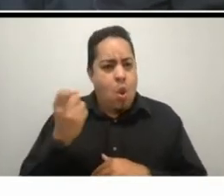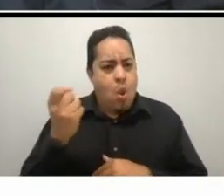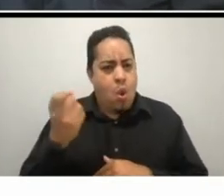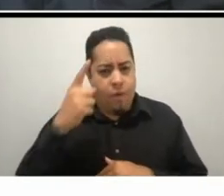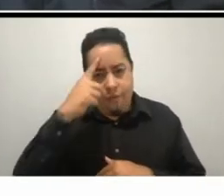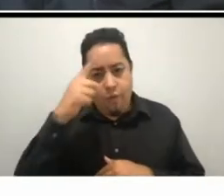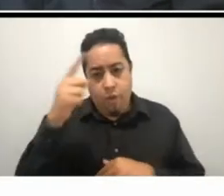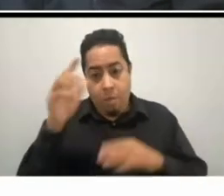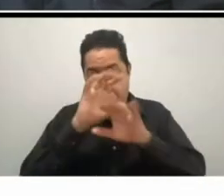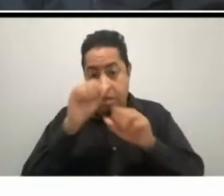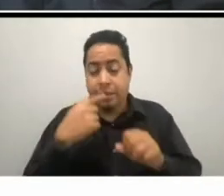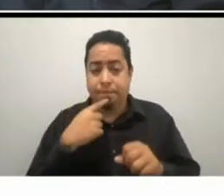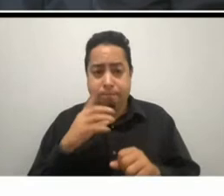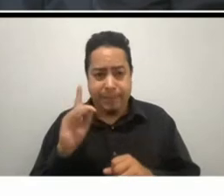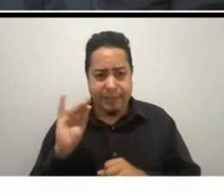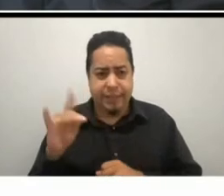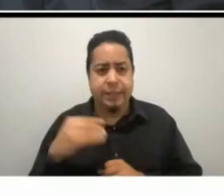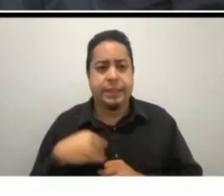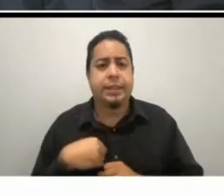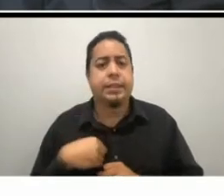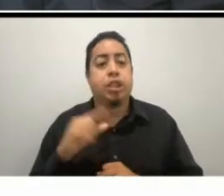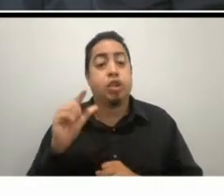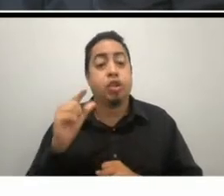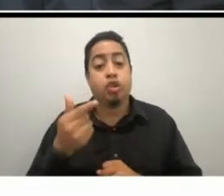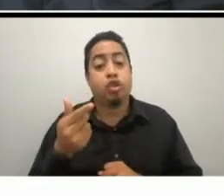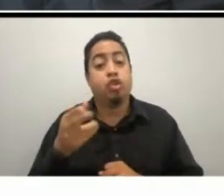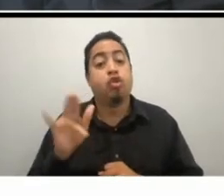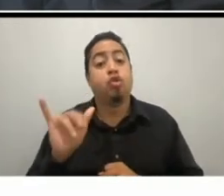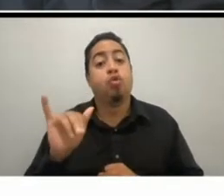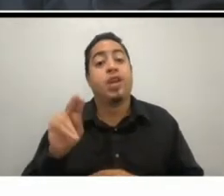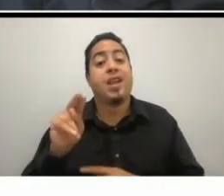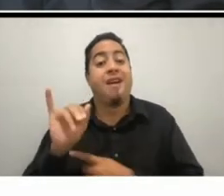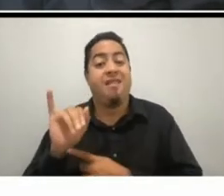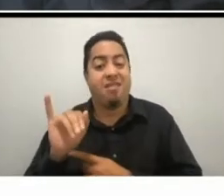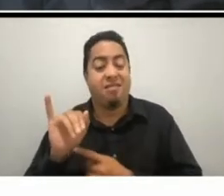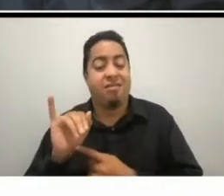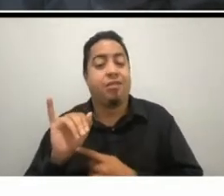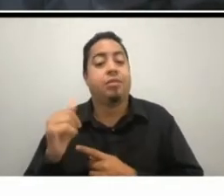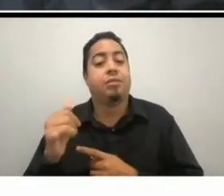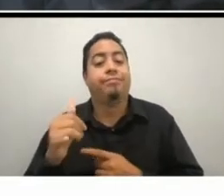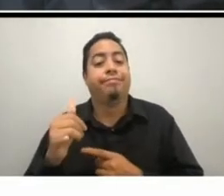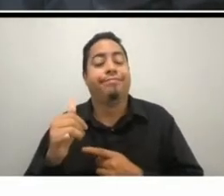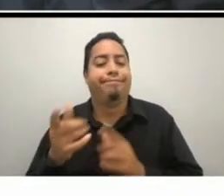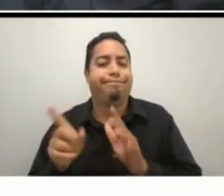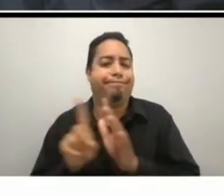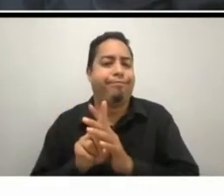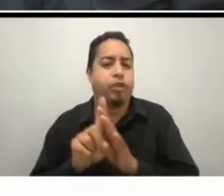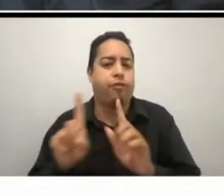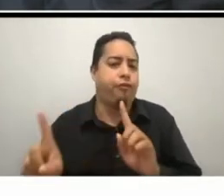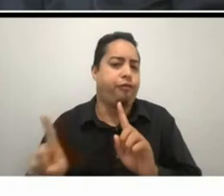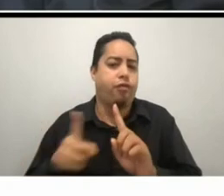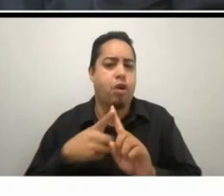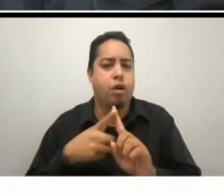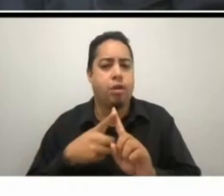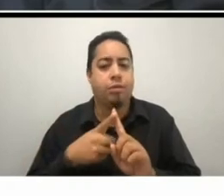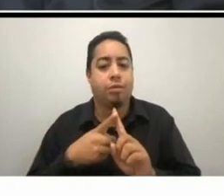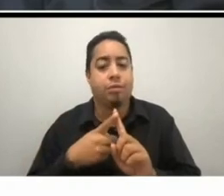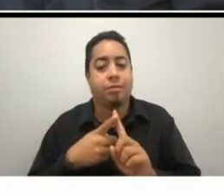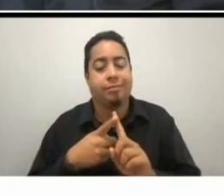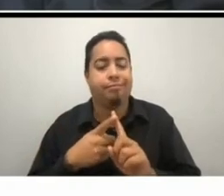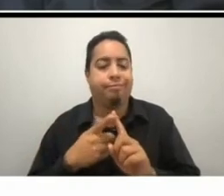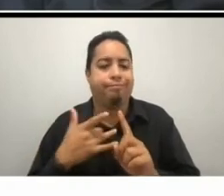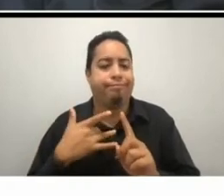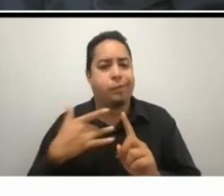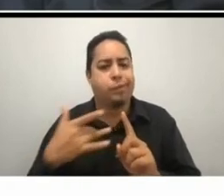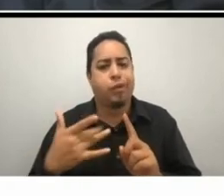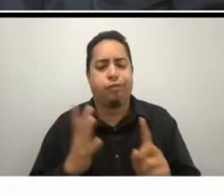and Mr. Giuliani came on first, and niceties,